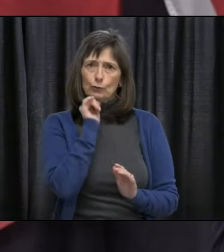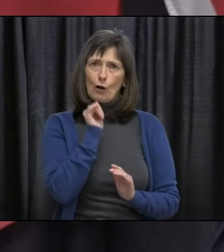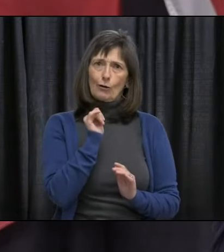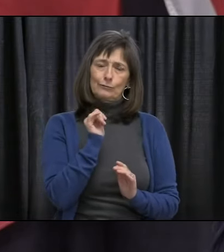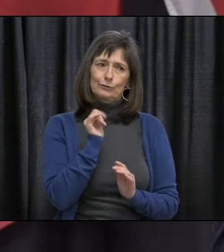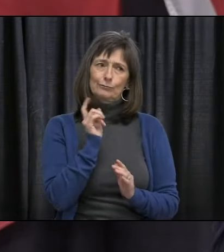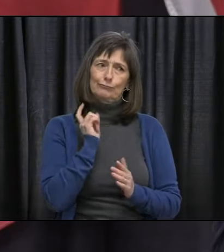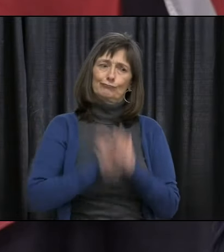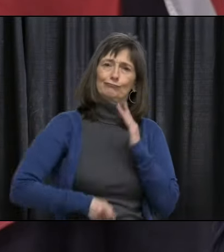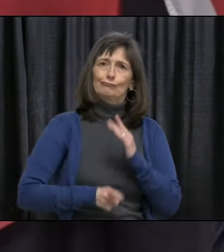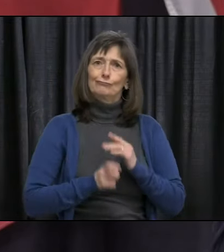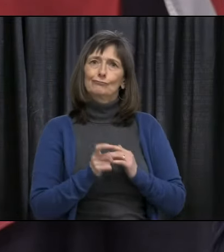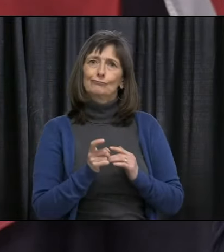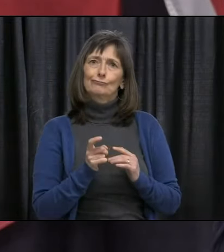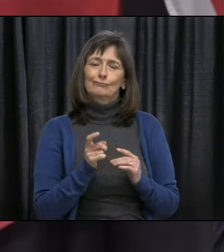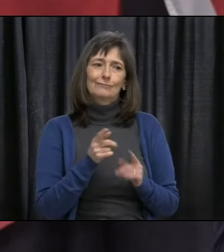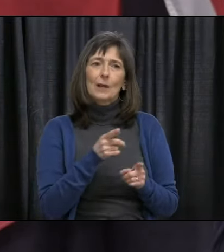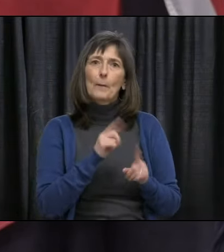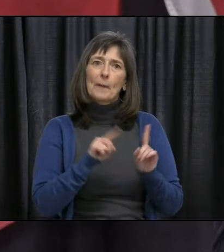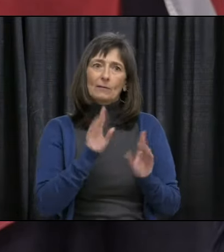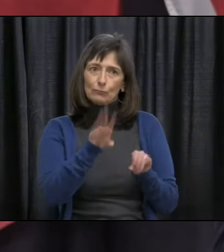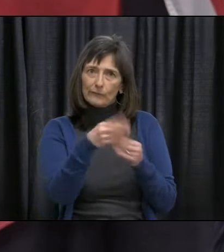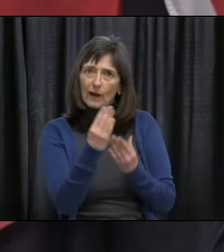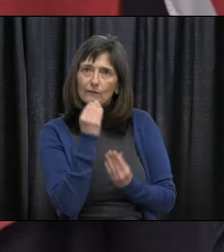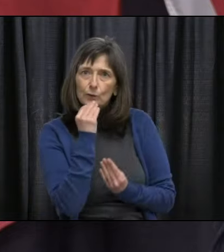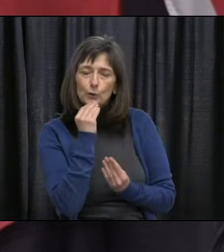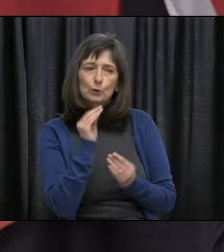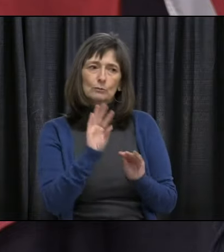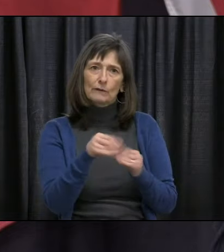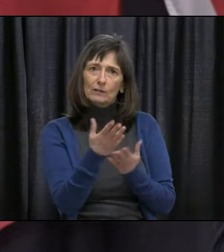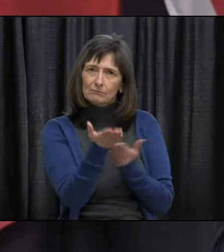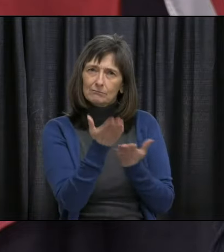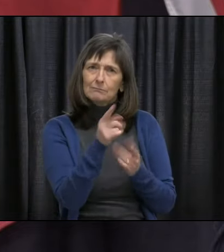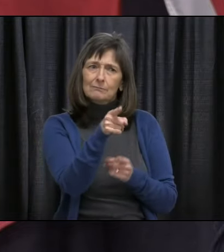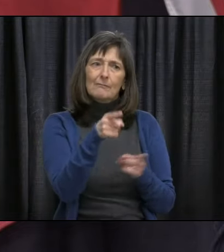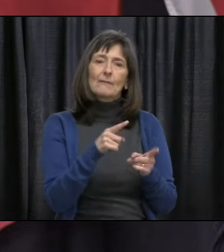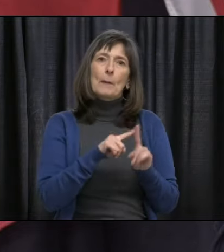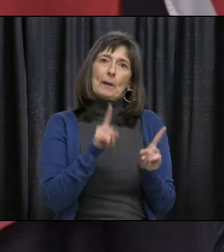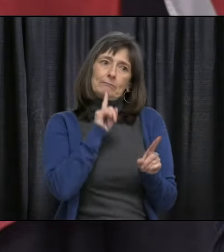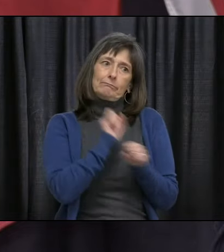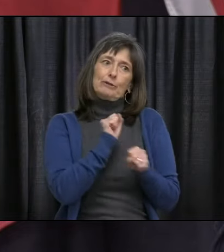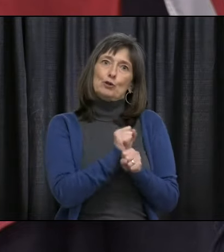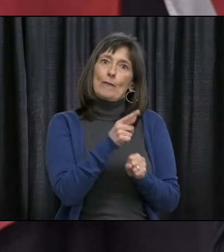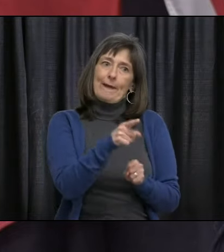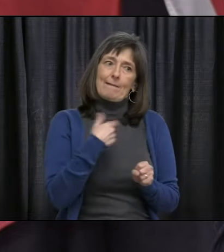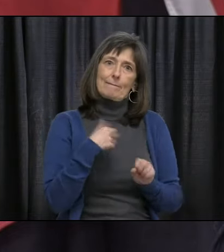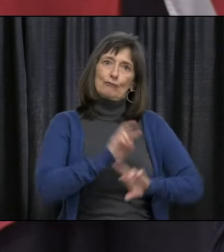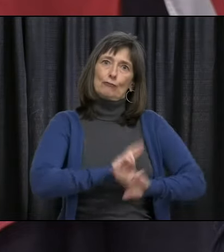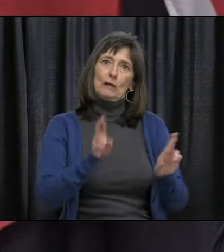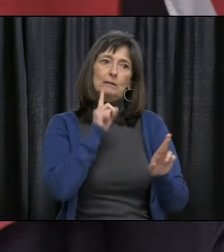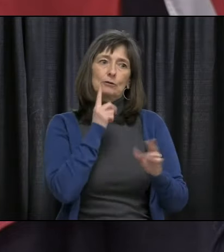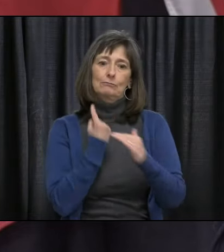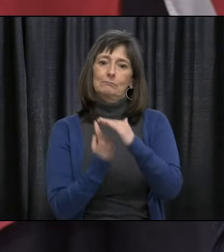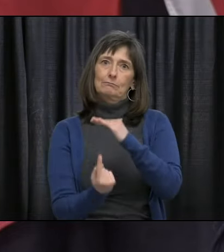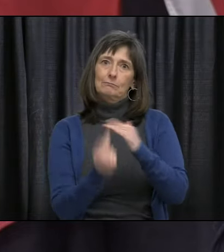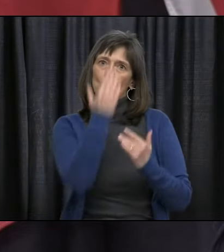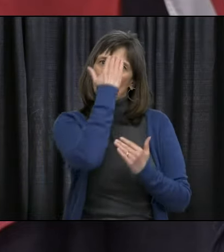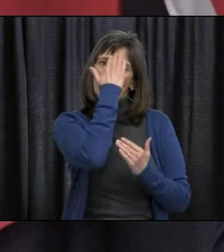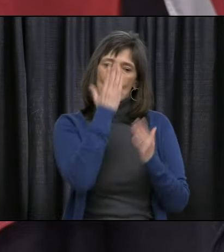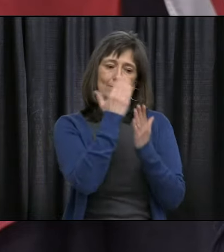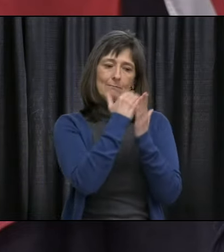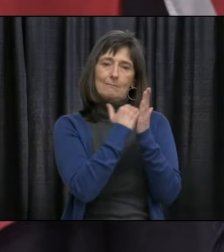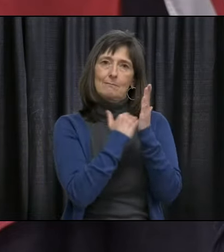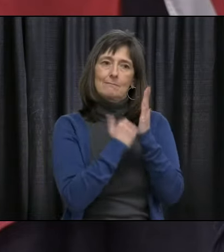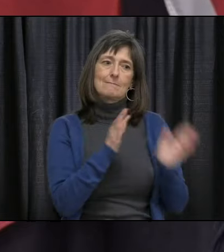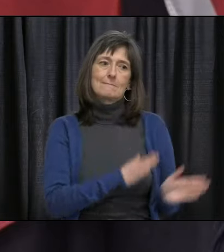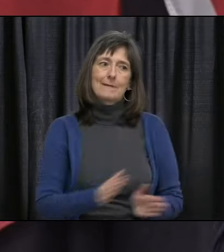know, meals provided and services provided, of course. But this is really about making sure we have the necessary tools to enforce the special orders that have